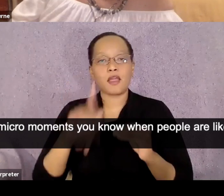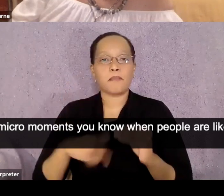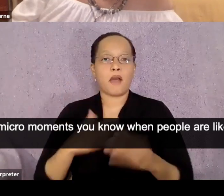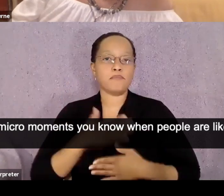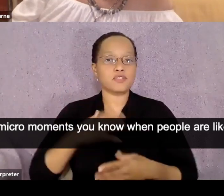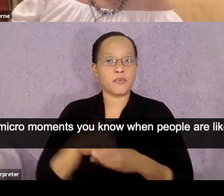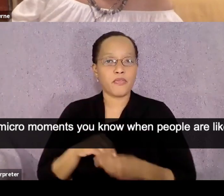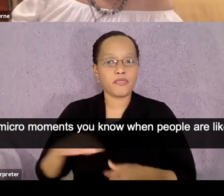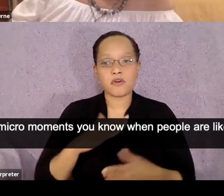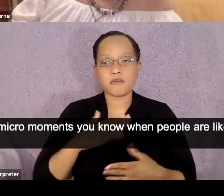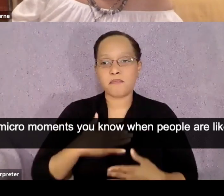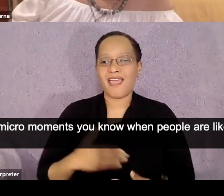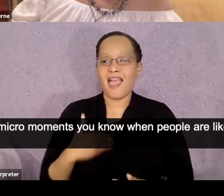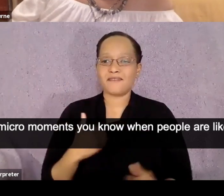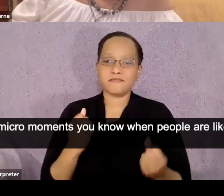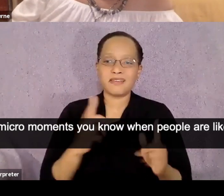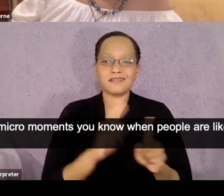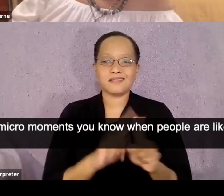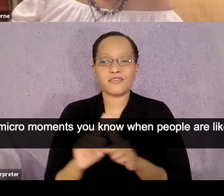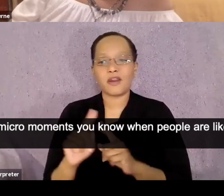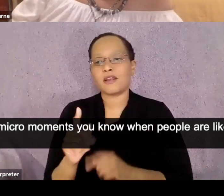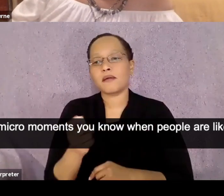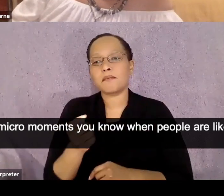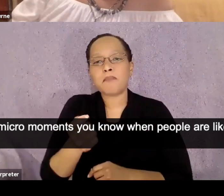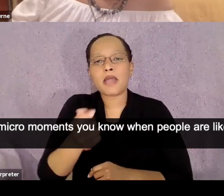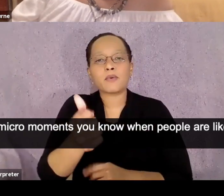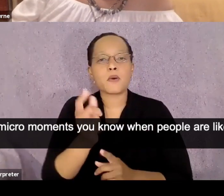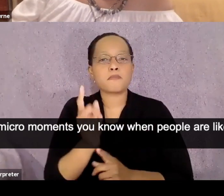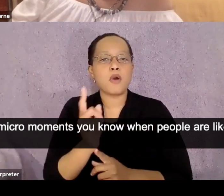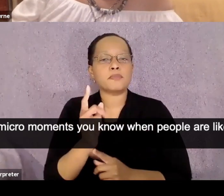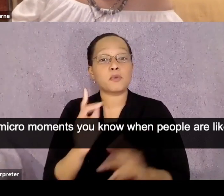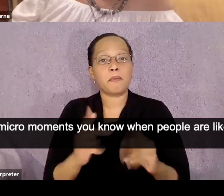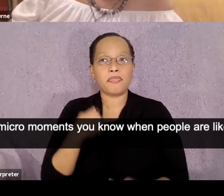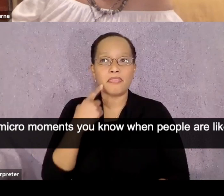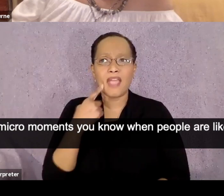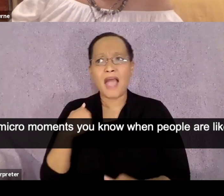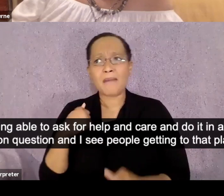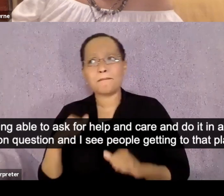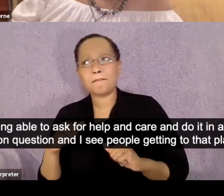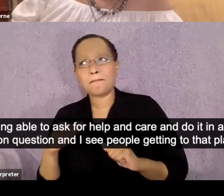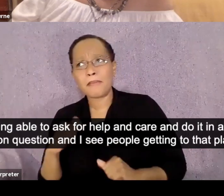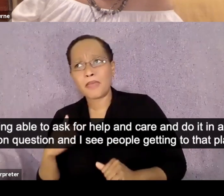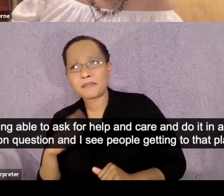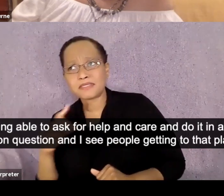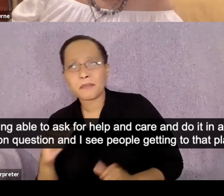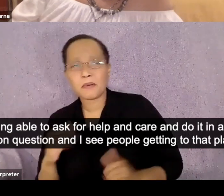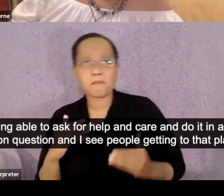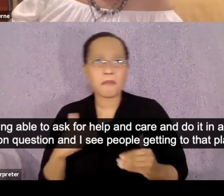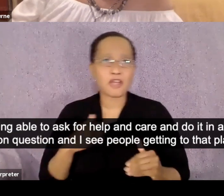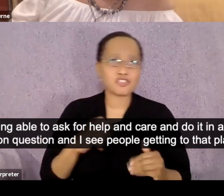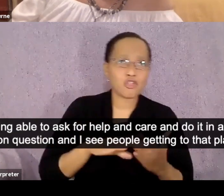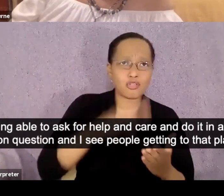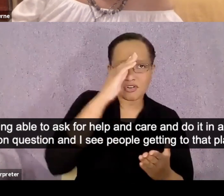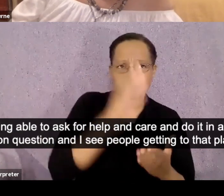There are all these little micro moments, when people are like, oh, maybe I'm disabled, maybe I should learn something, where it's like just being able to ask